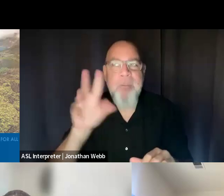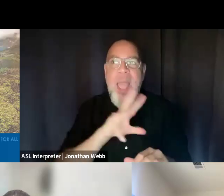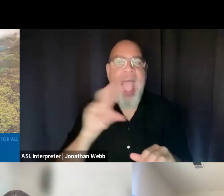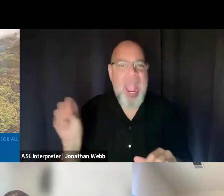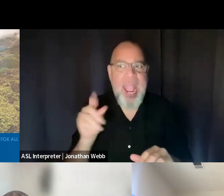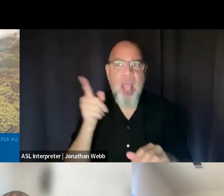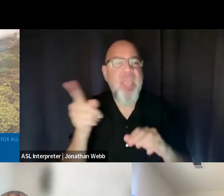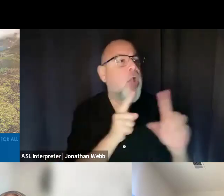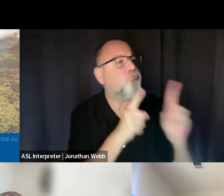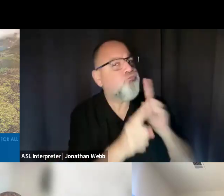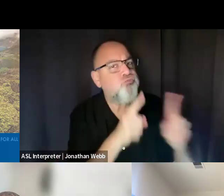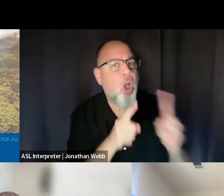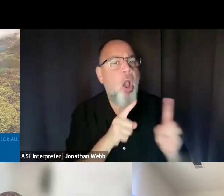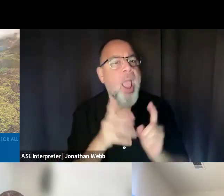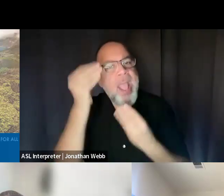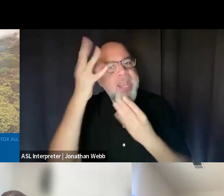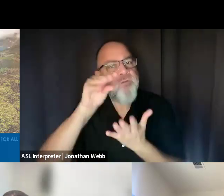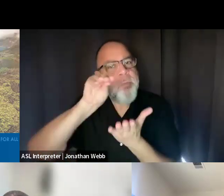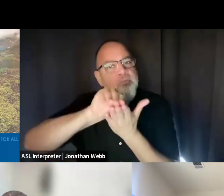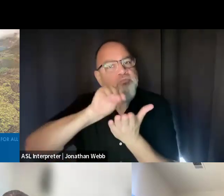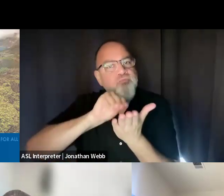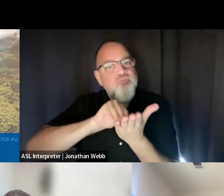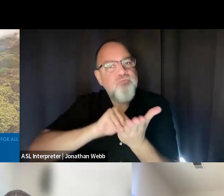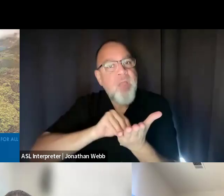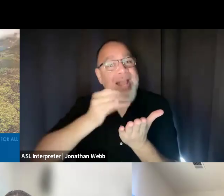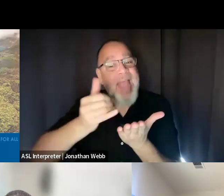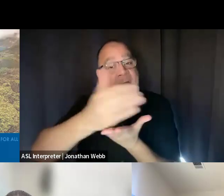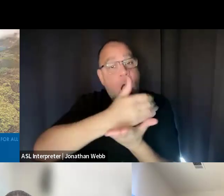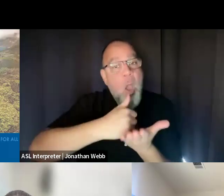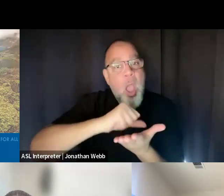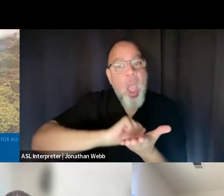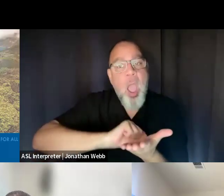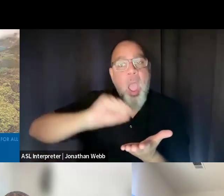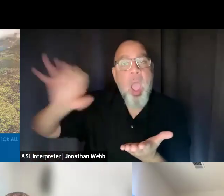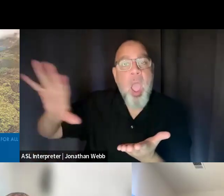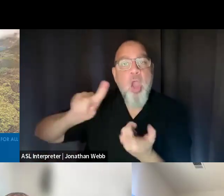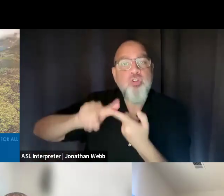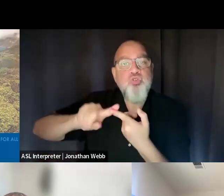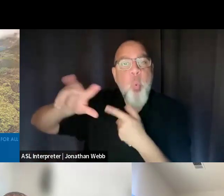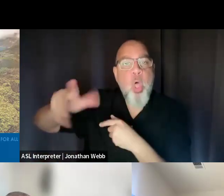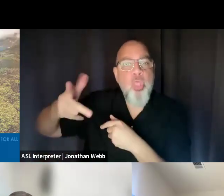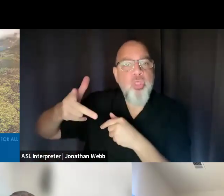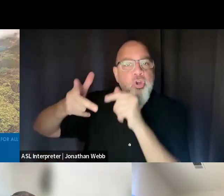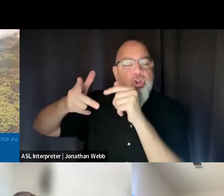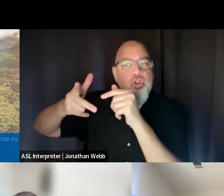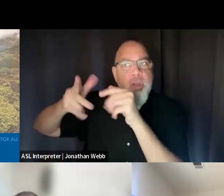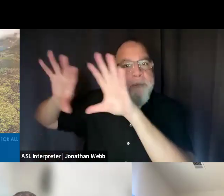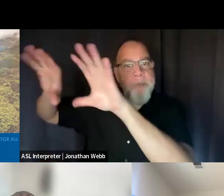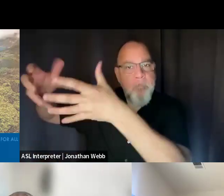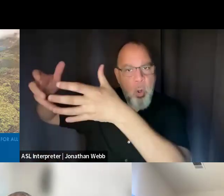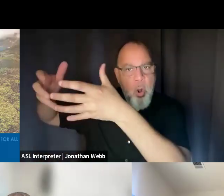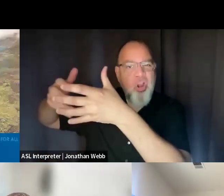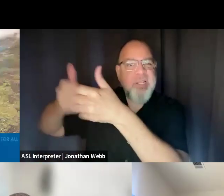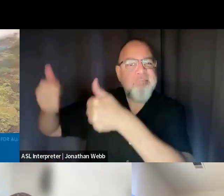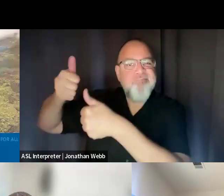information for them. And they send that via metadata over to the third-party administrator. And the third-party administrator then looks at